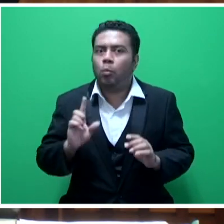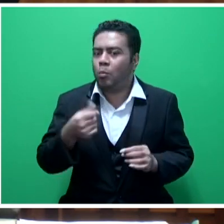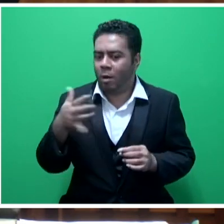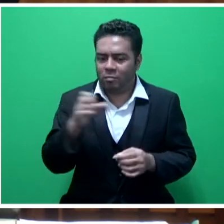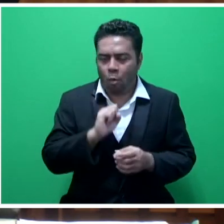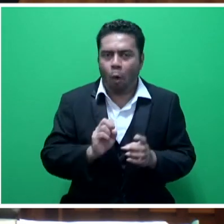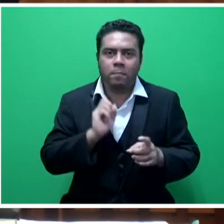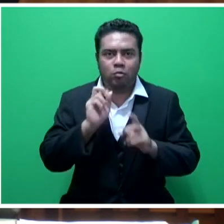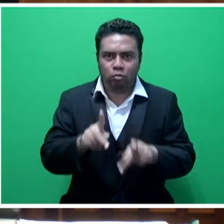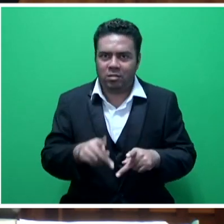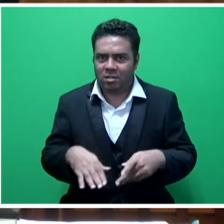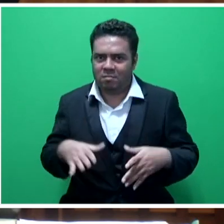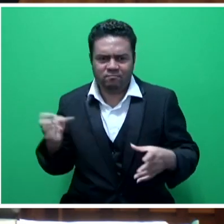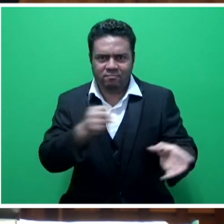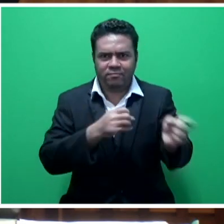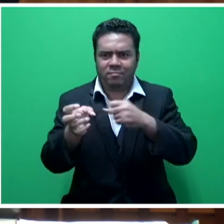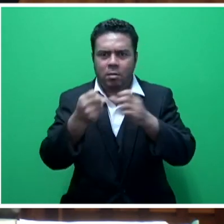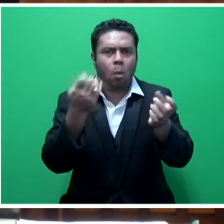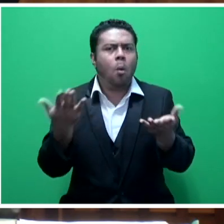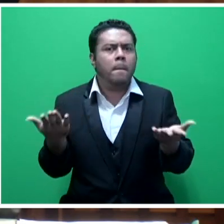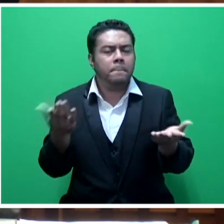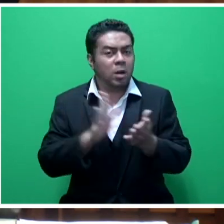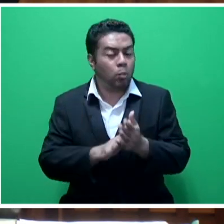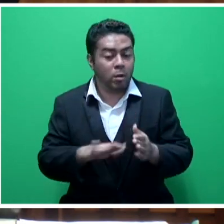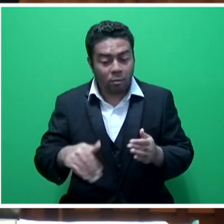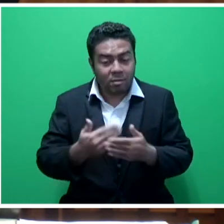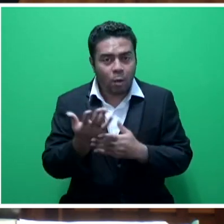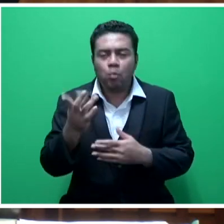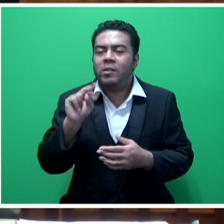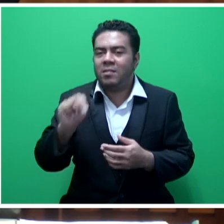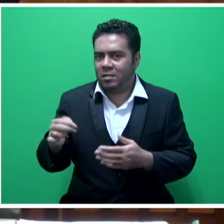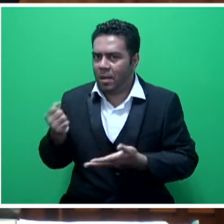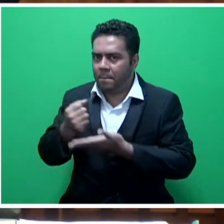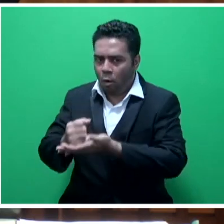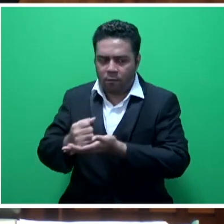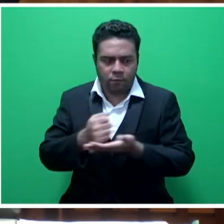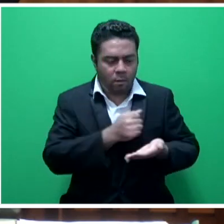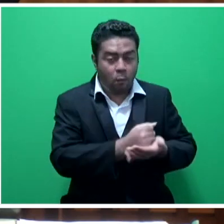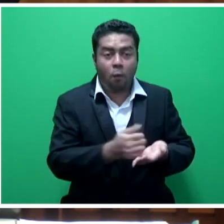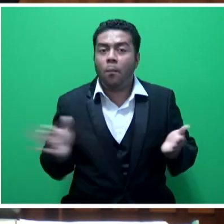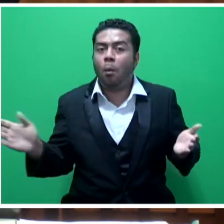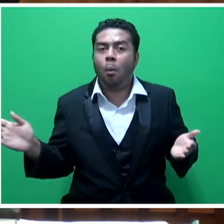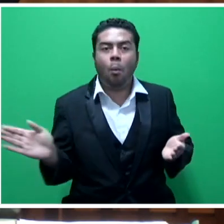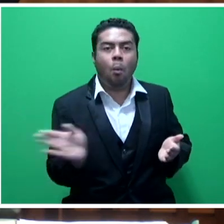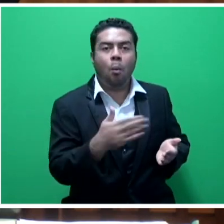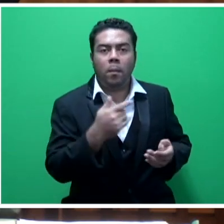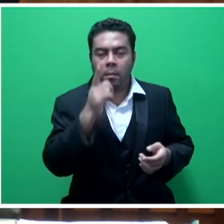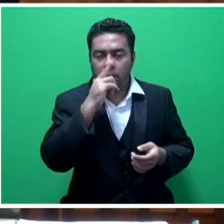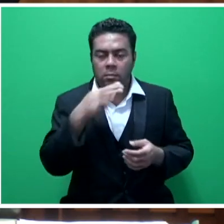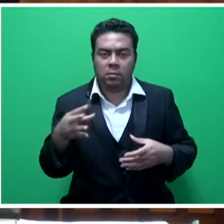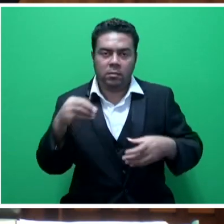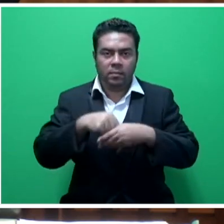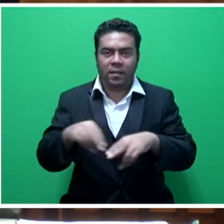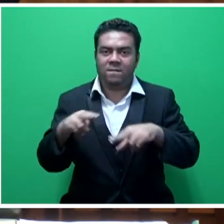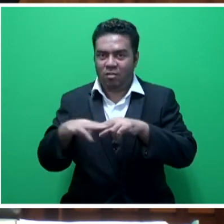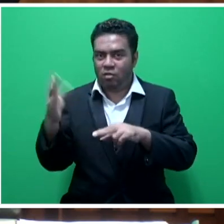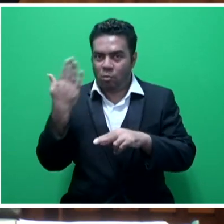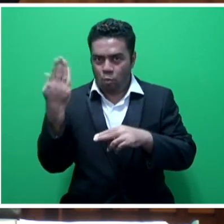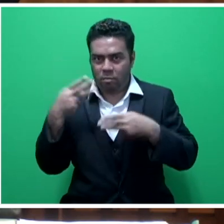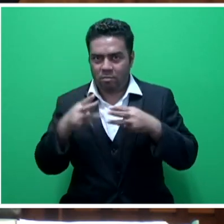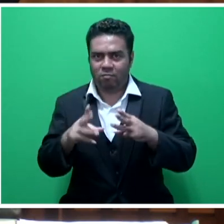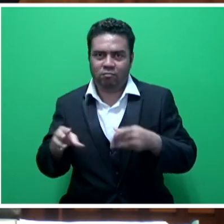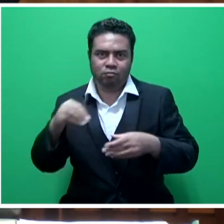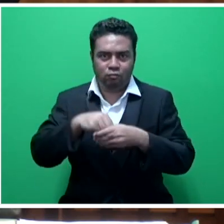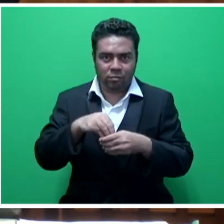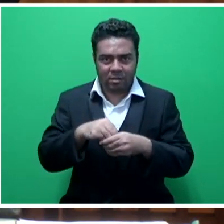opportunity. Until that day arrives, we need support from all quarters to ensure Fiji Airways weathers the present storm.